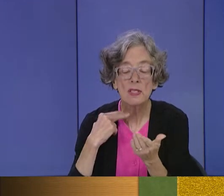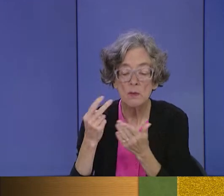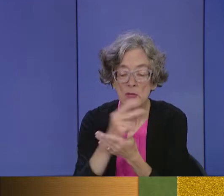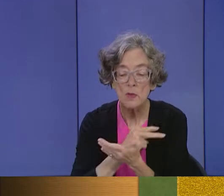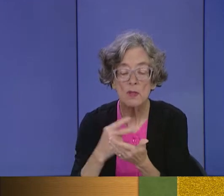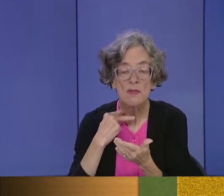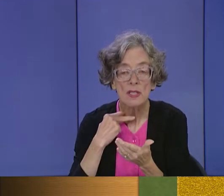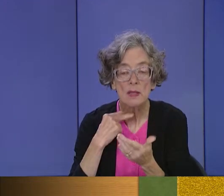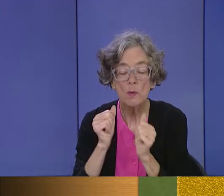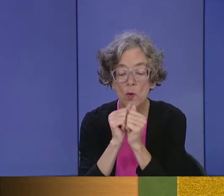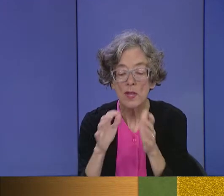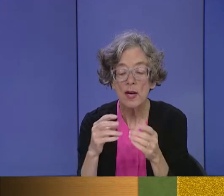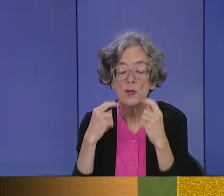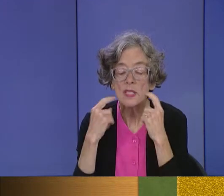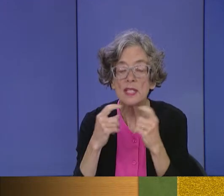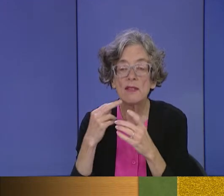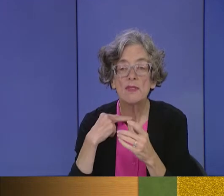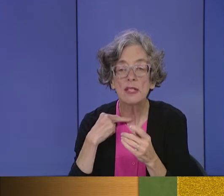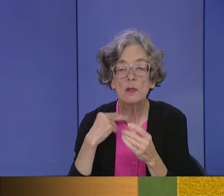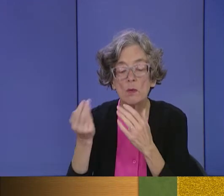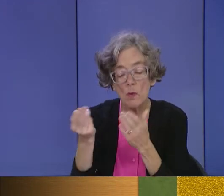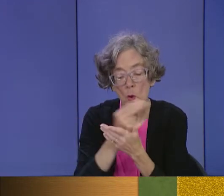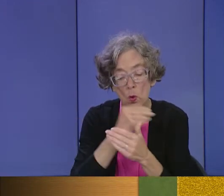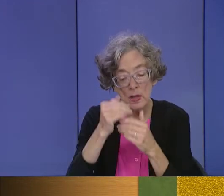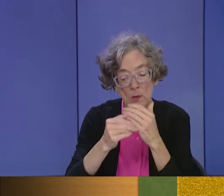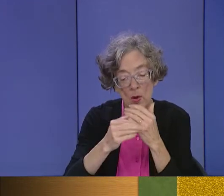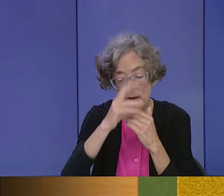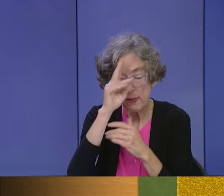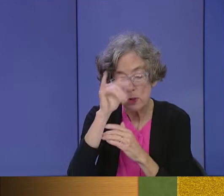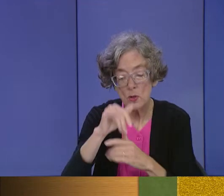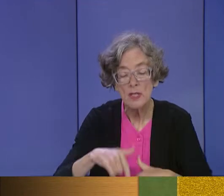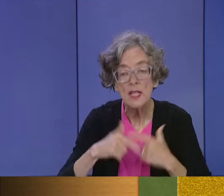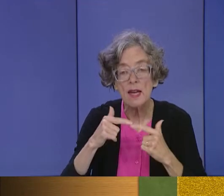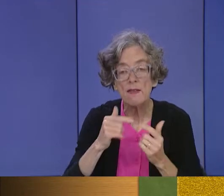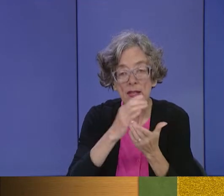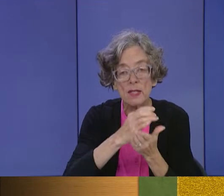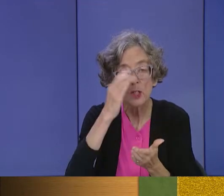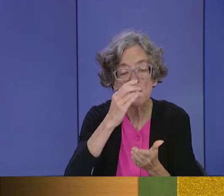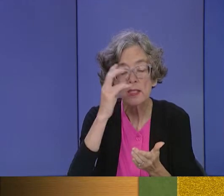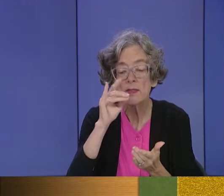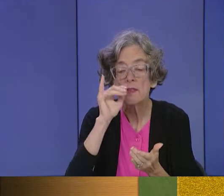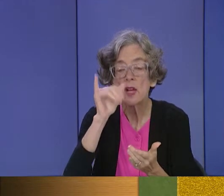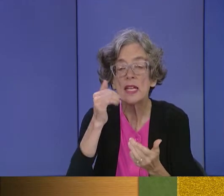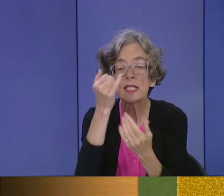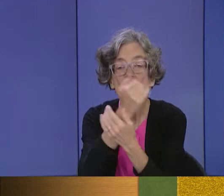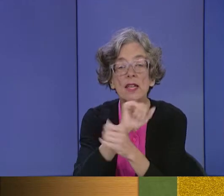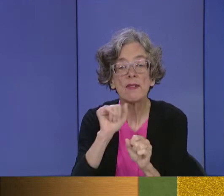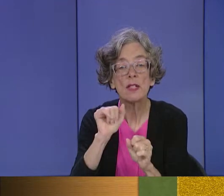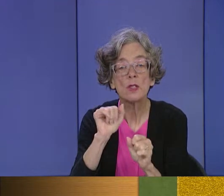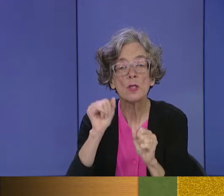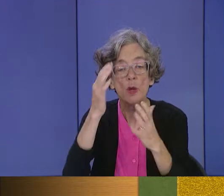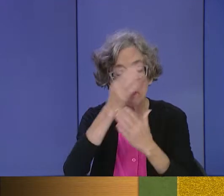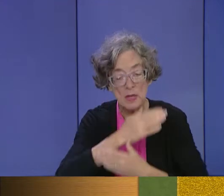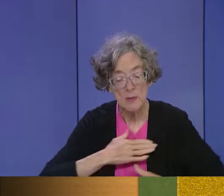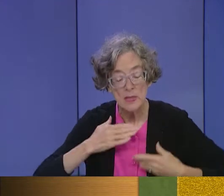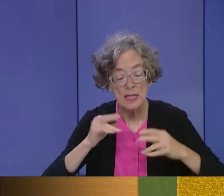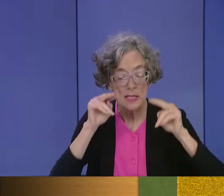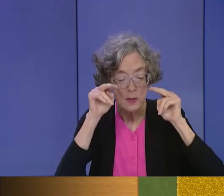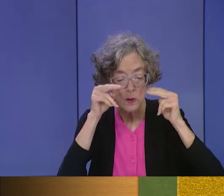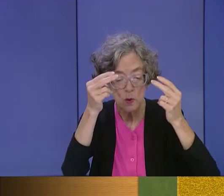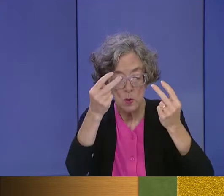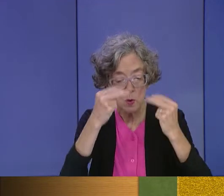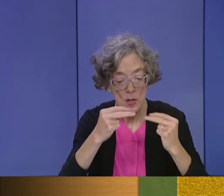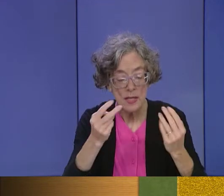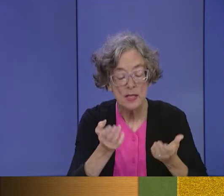this spotless victim, the holy bread of eternal life and the chalice of everlasting salvation. Be pleased to look upon these offerings